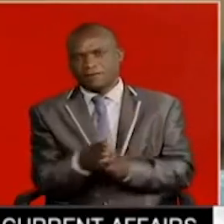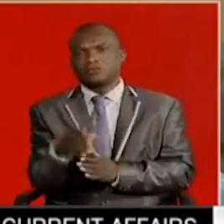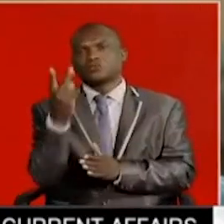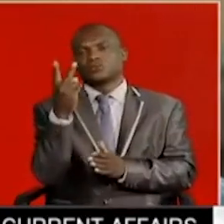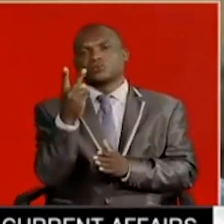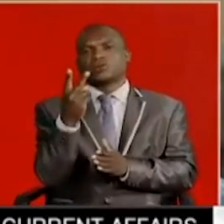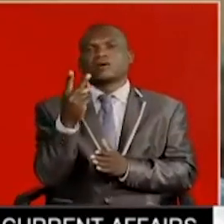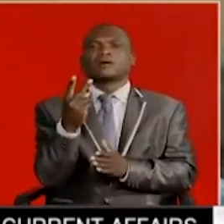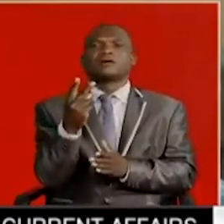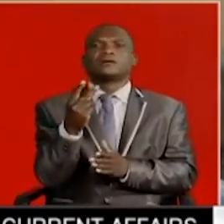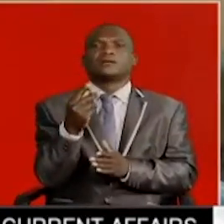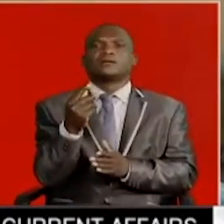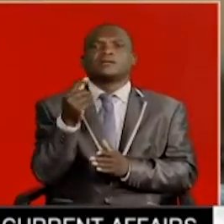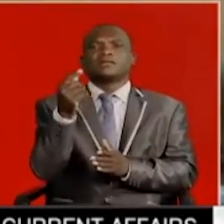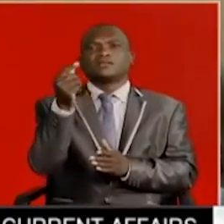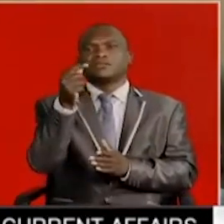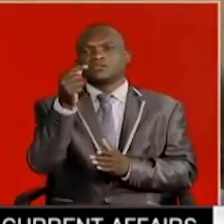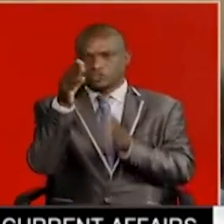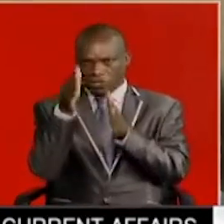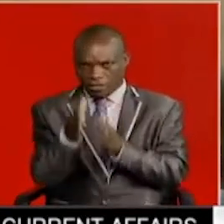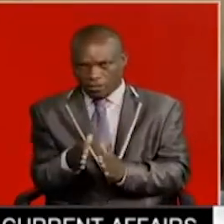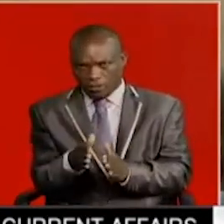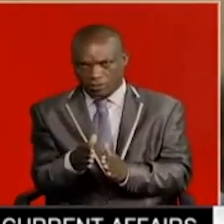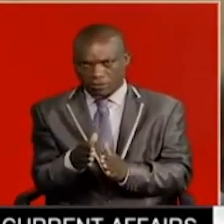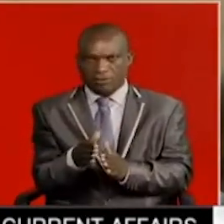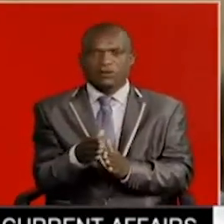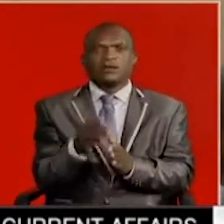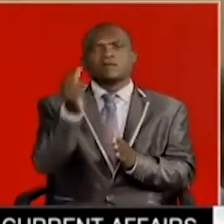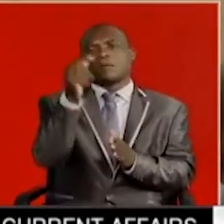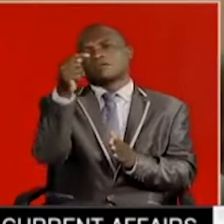lecturers, all school staff population,